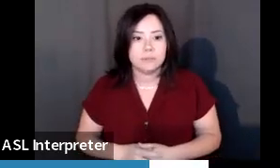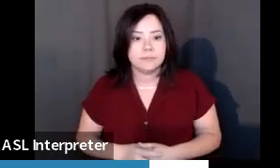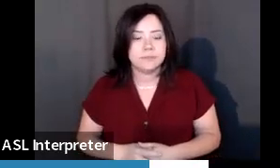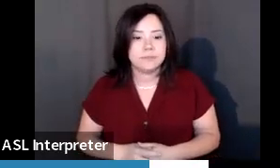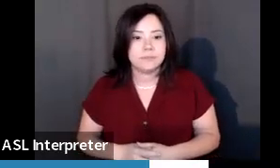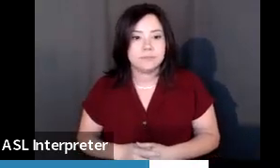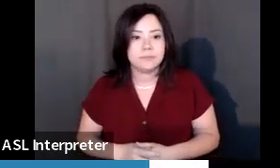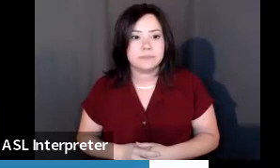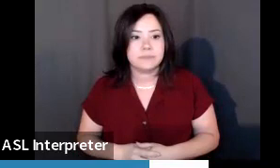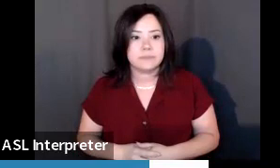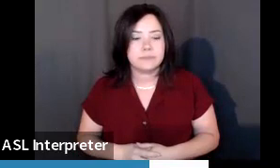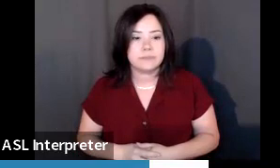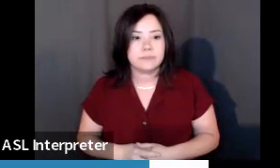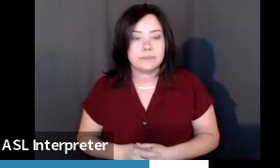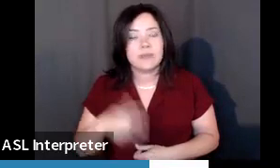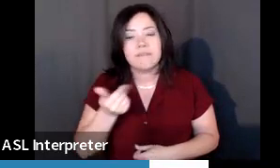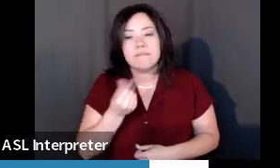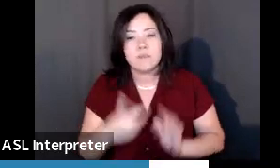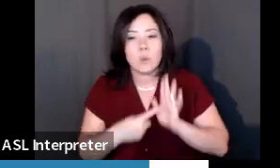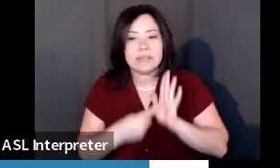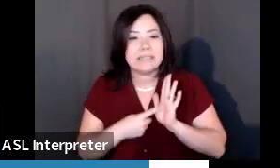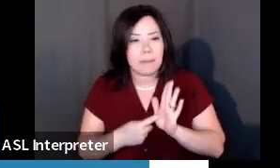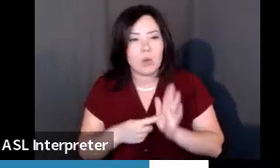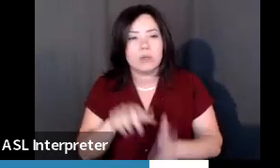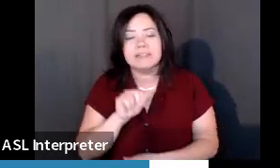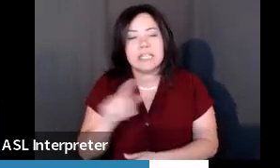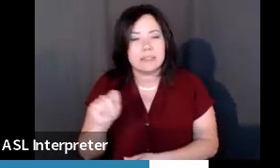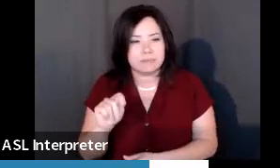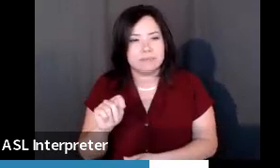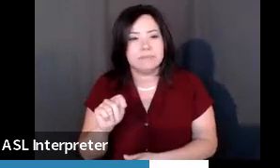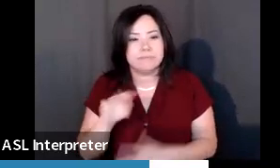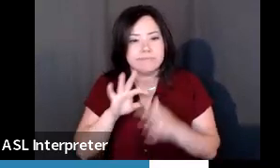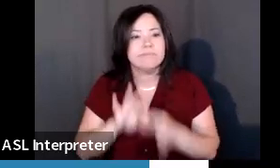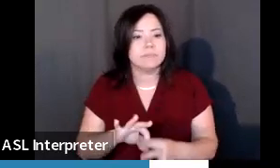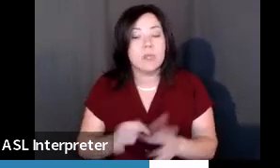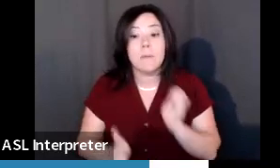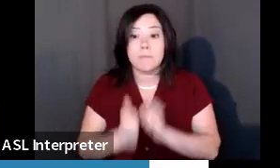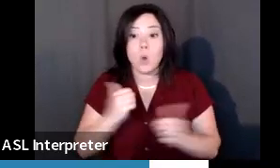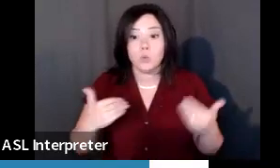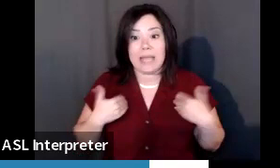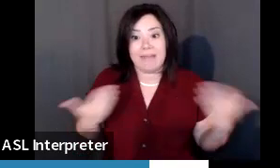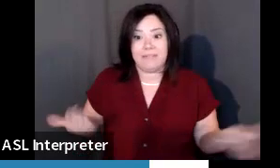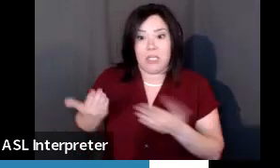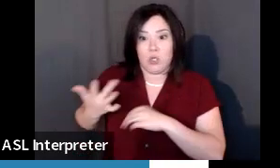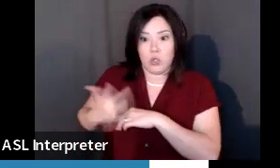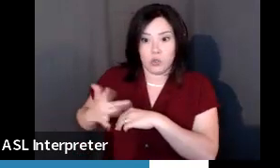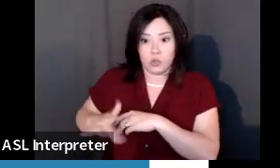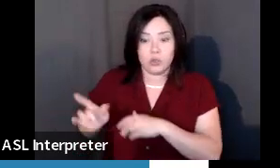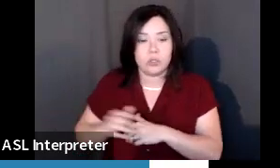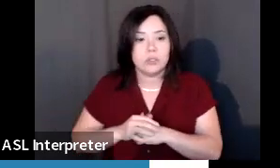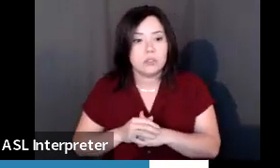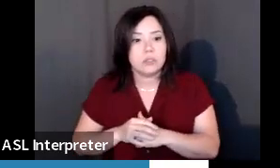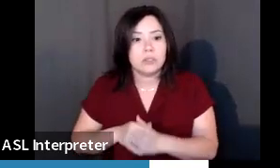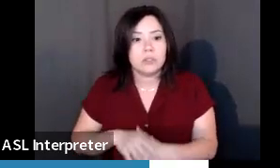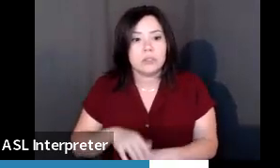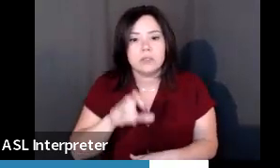So on this slide, I have a few examples of assistive technology, most of which we have in our inventory. And Sarah, if you want